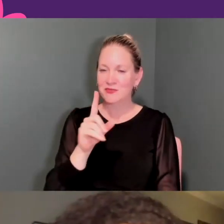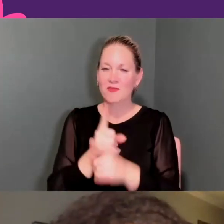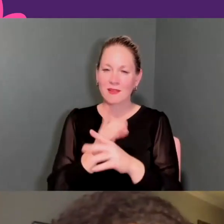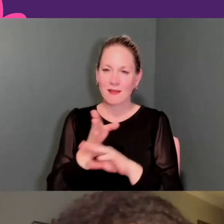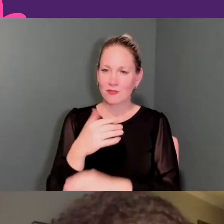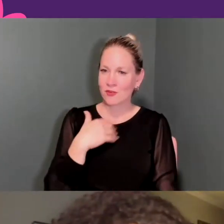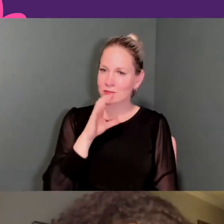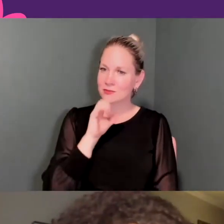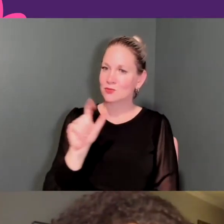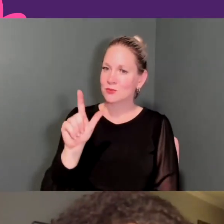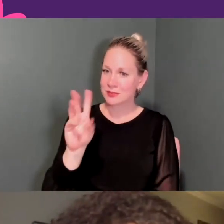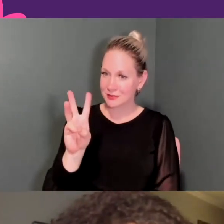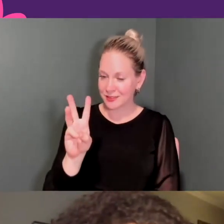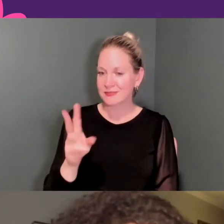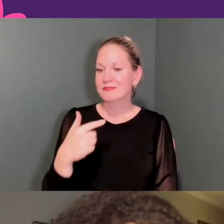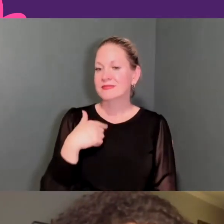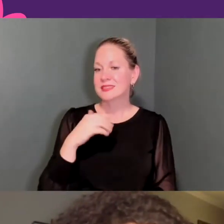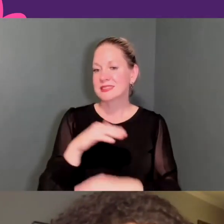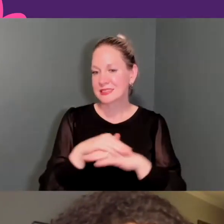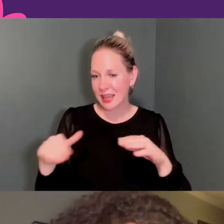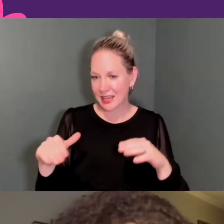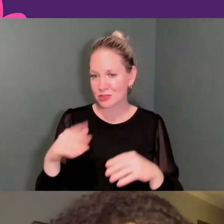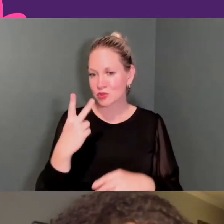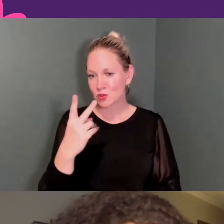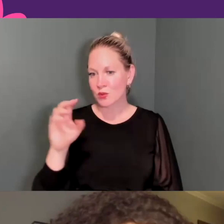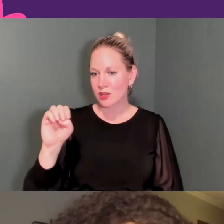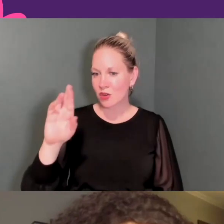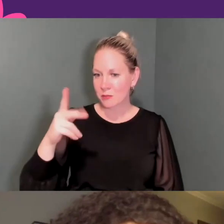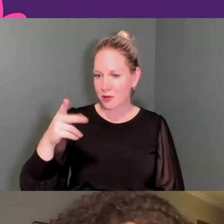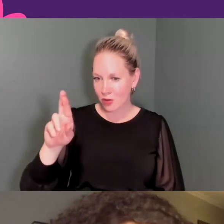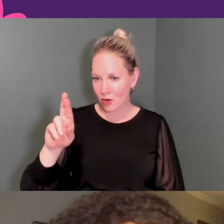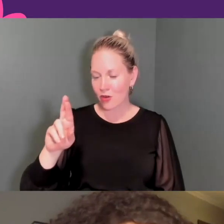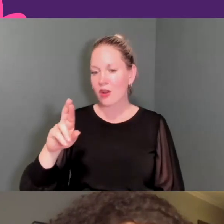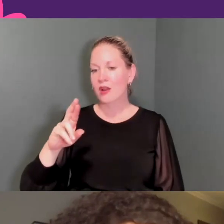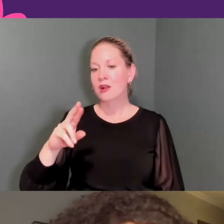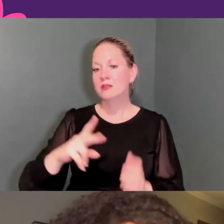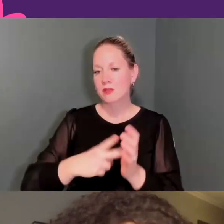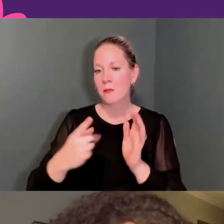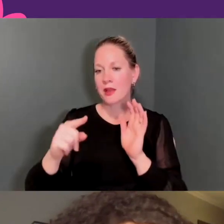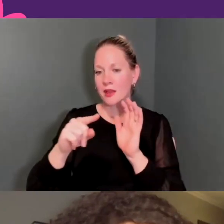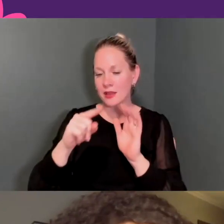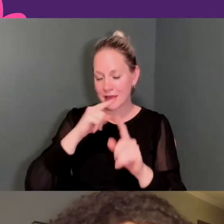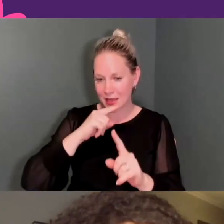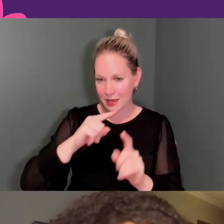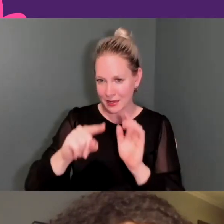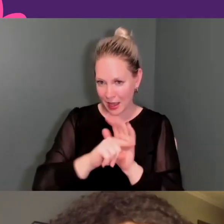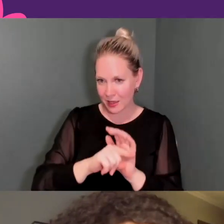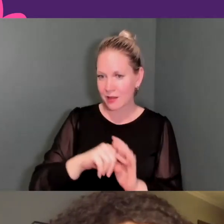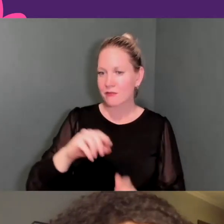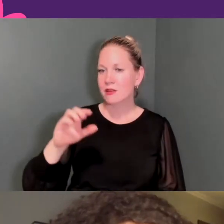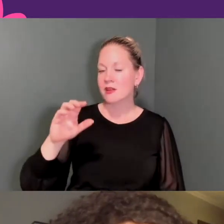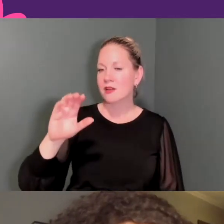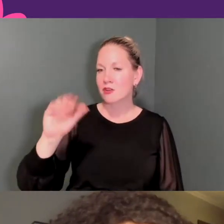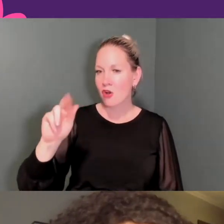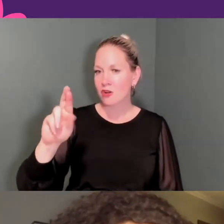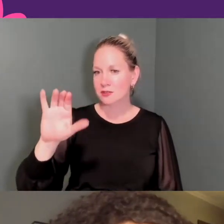26 with stage 2 ER/PR positive HER2 negative invasive ductal carcinoma. And I think one of